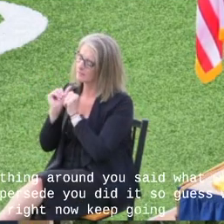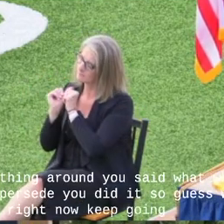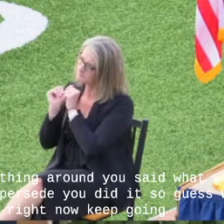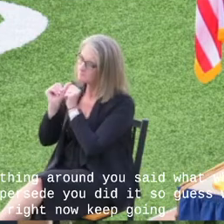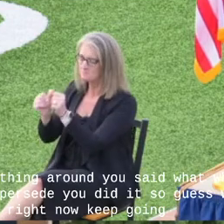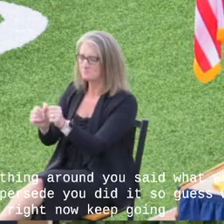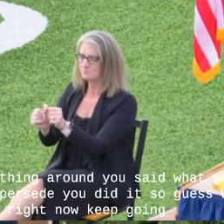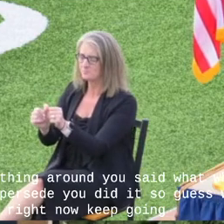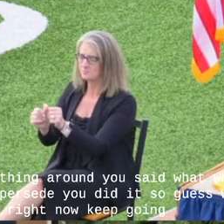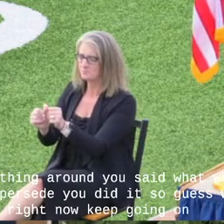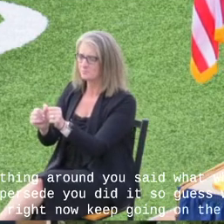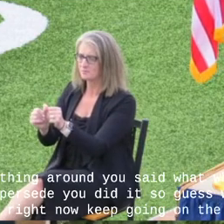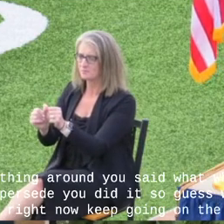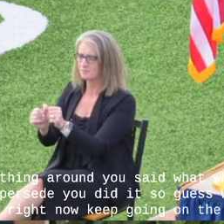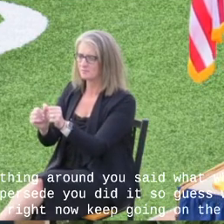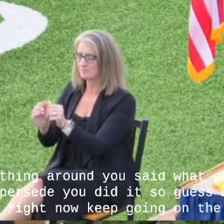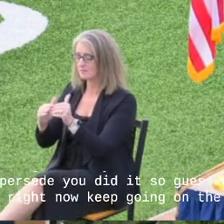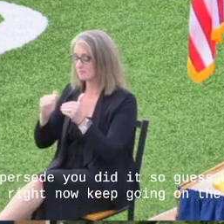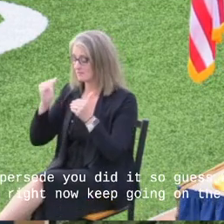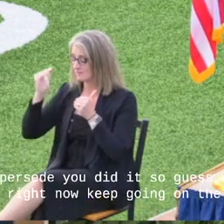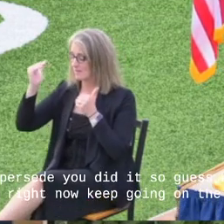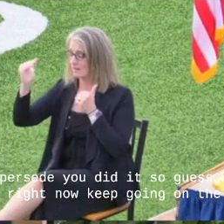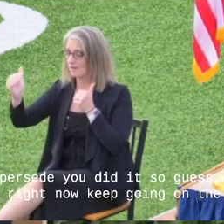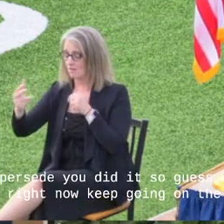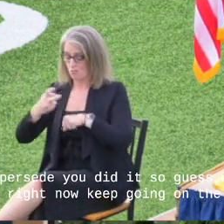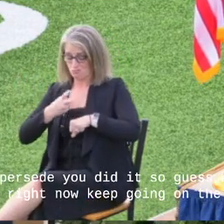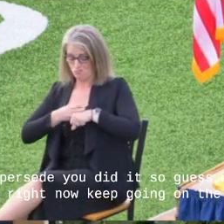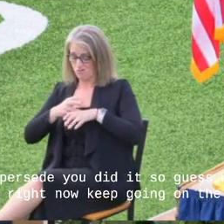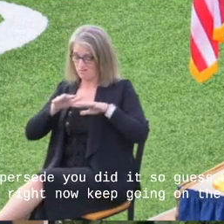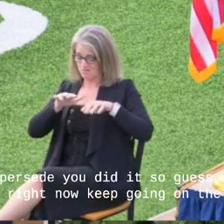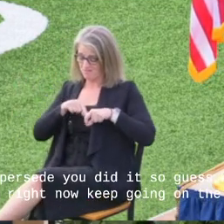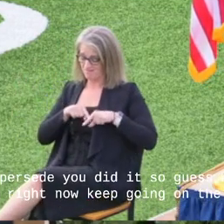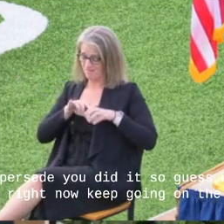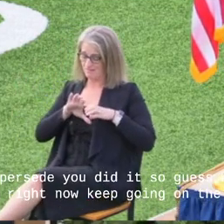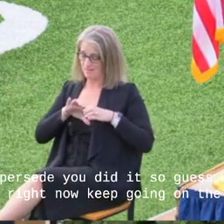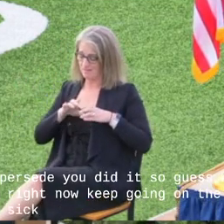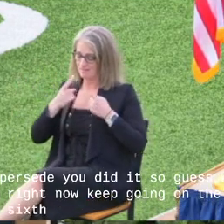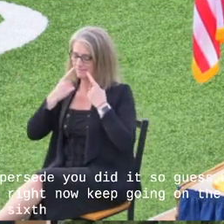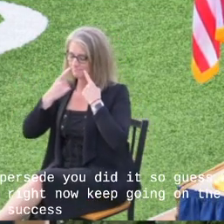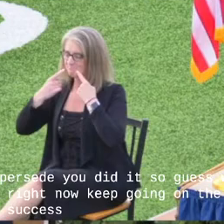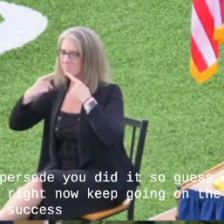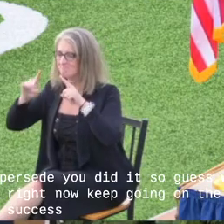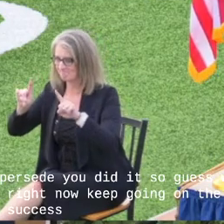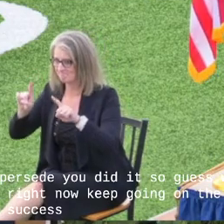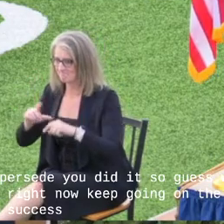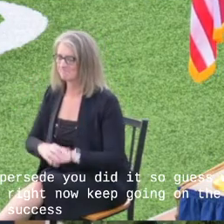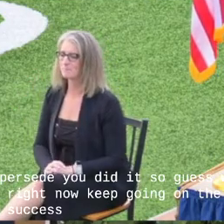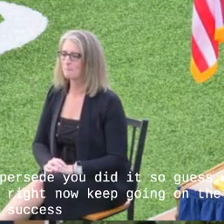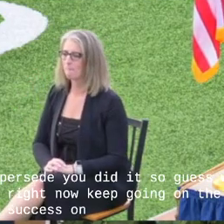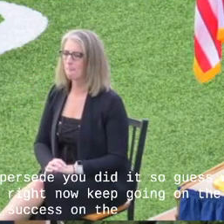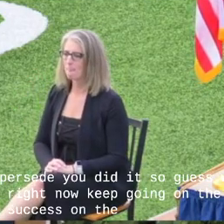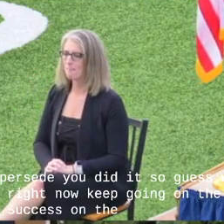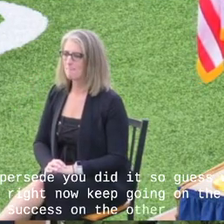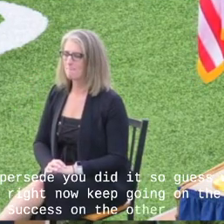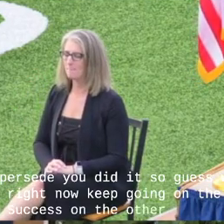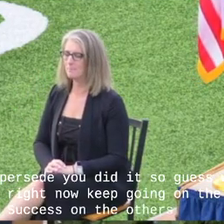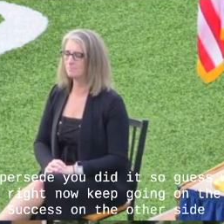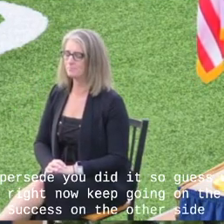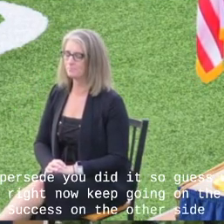going. On the other side of hard is success. On the